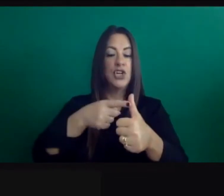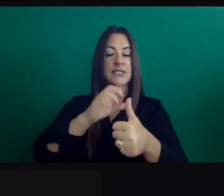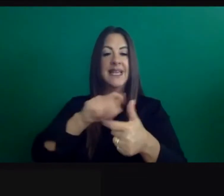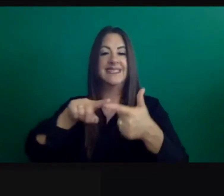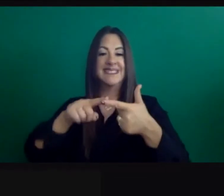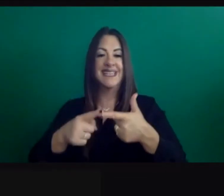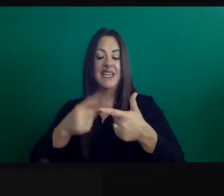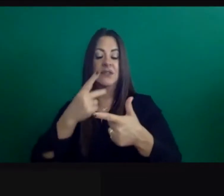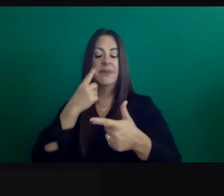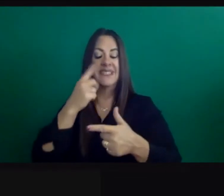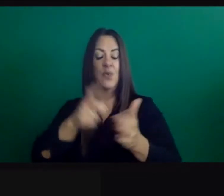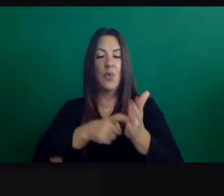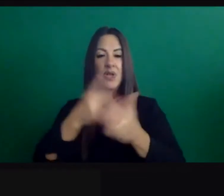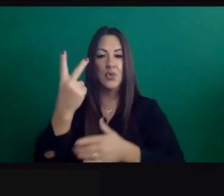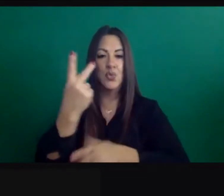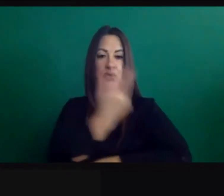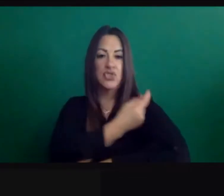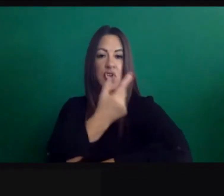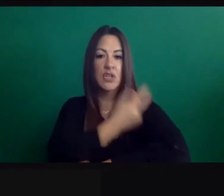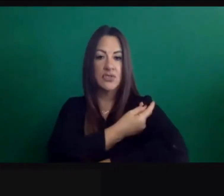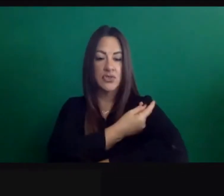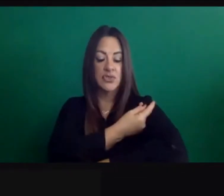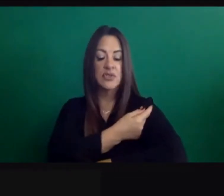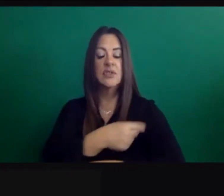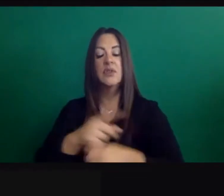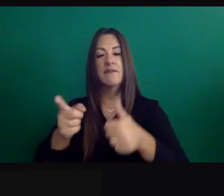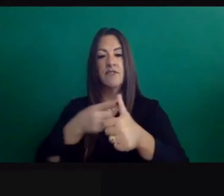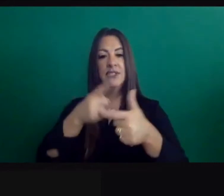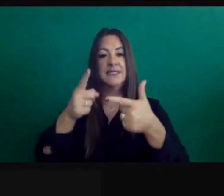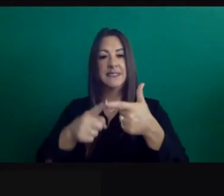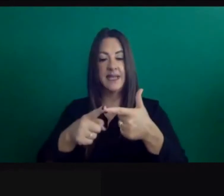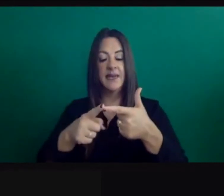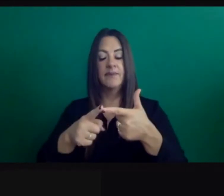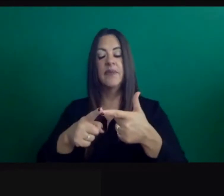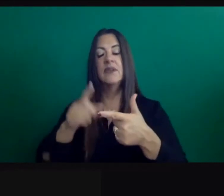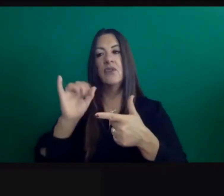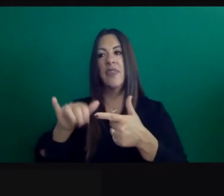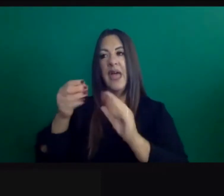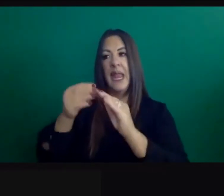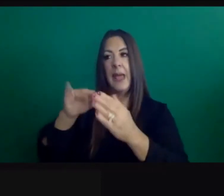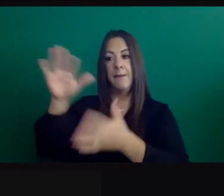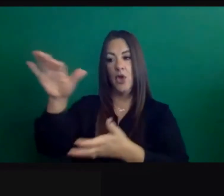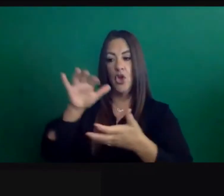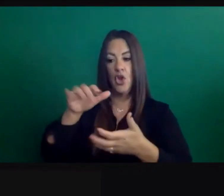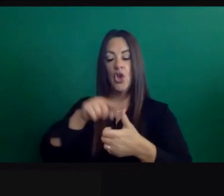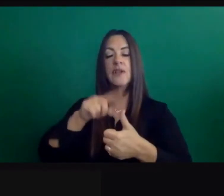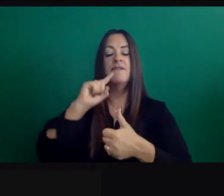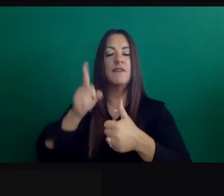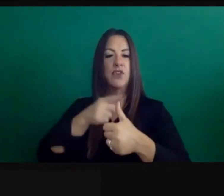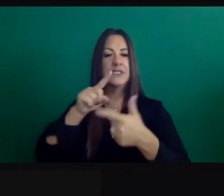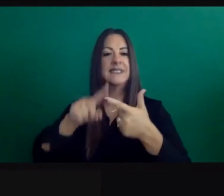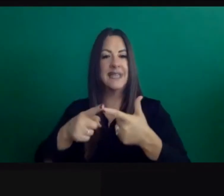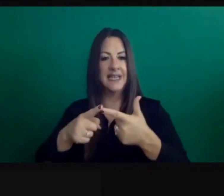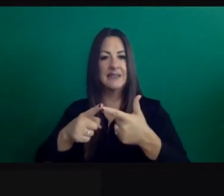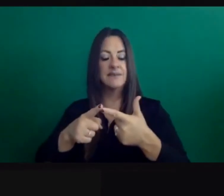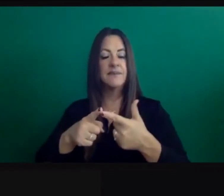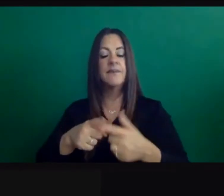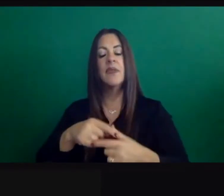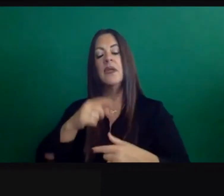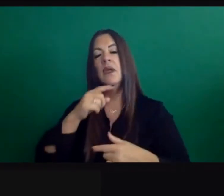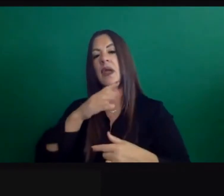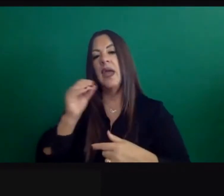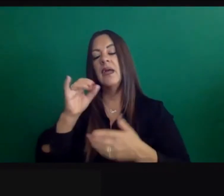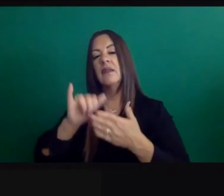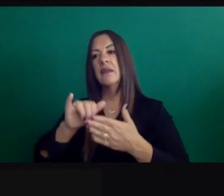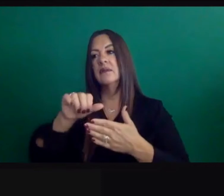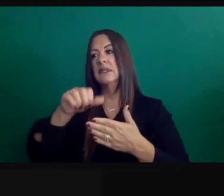of the remaining doses are indeed second doses available to individuals when they need it,